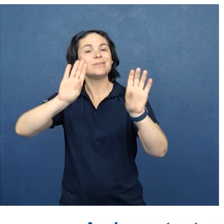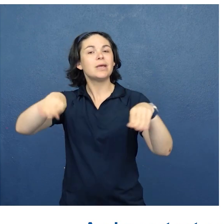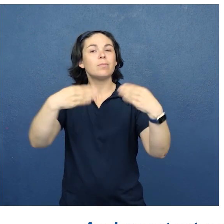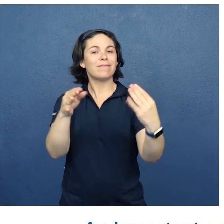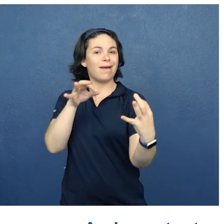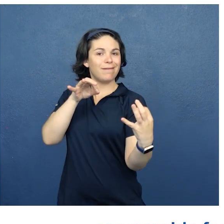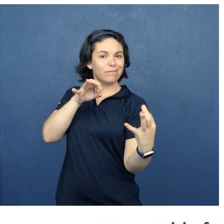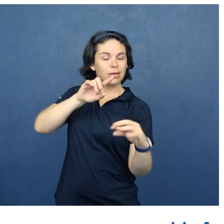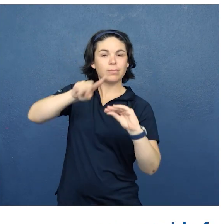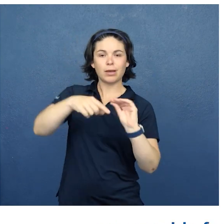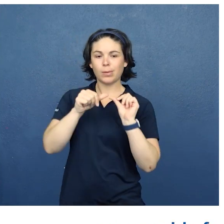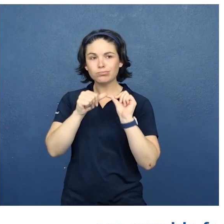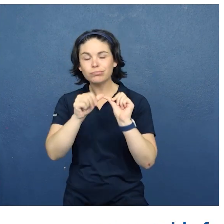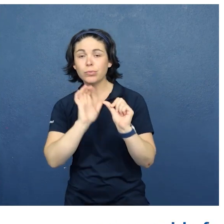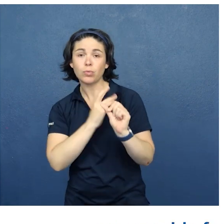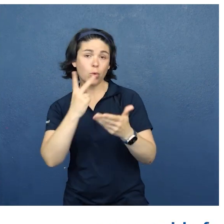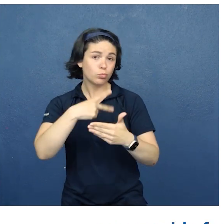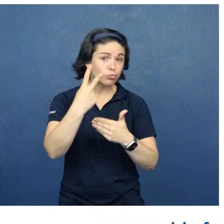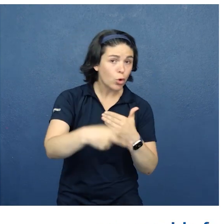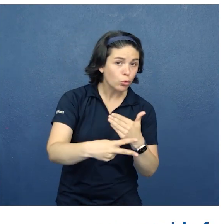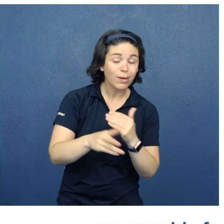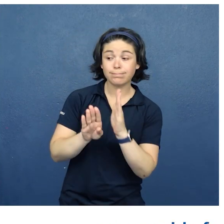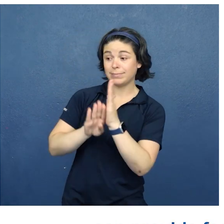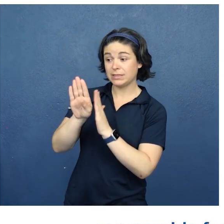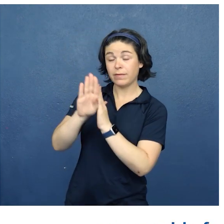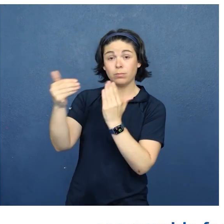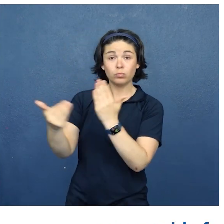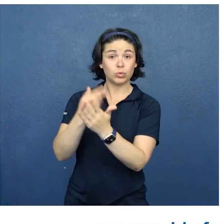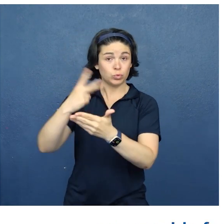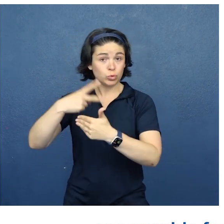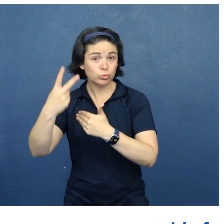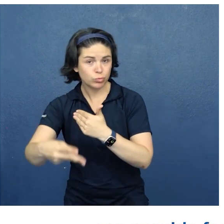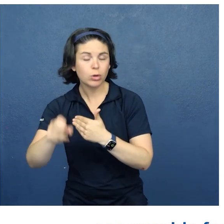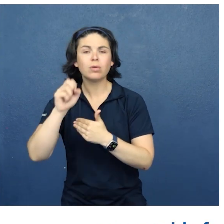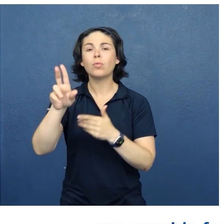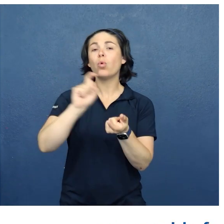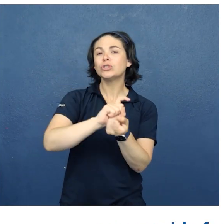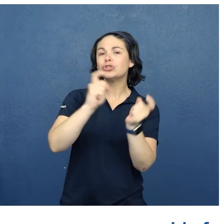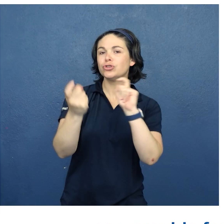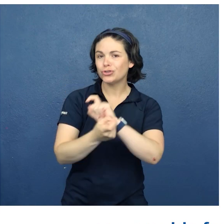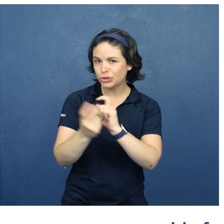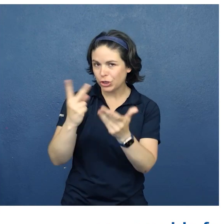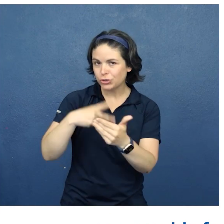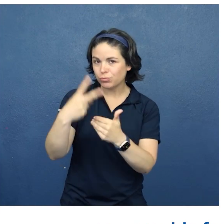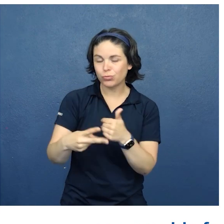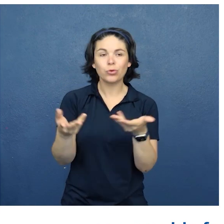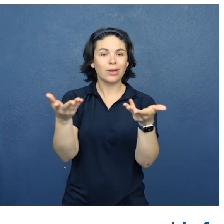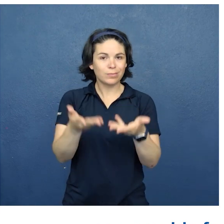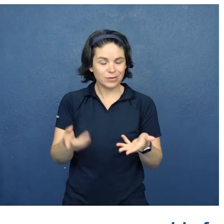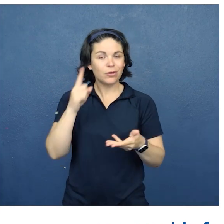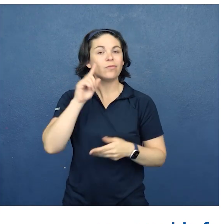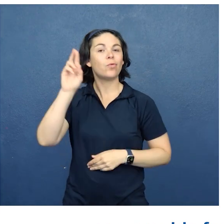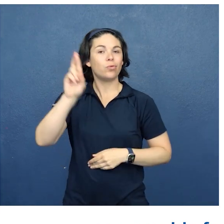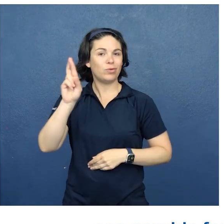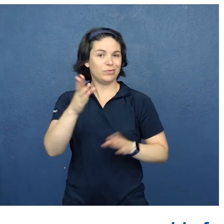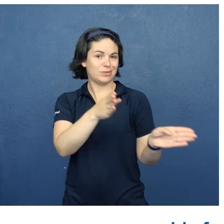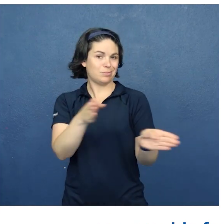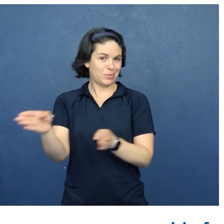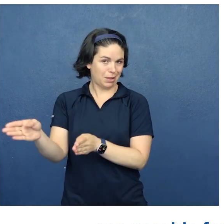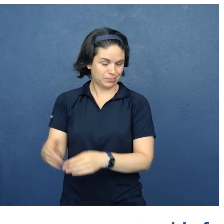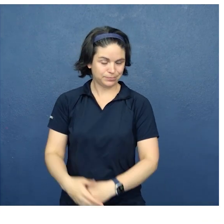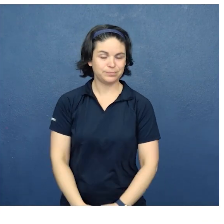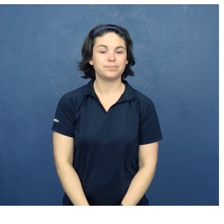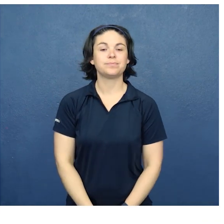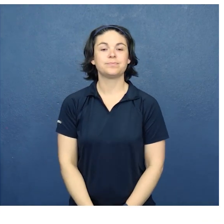can provide feedback on sustaining programs, developing programs, or changing programs in Riverside's MHSA